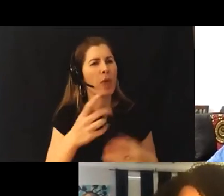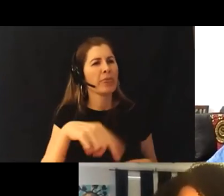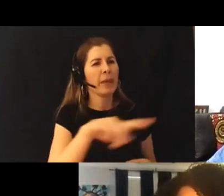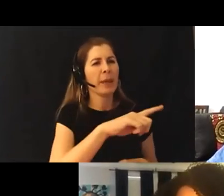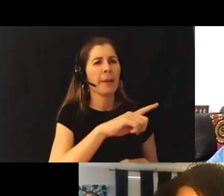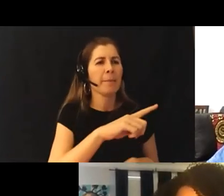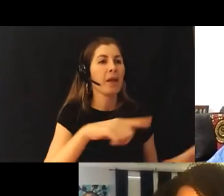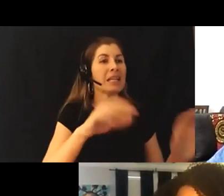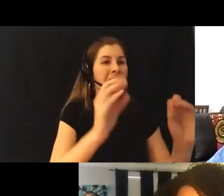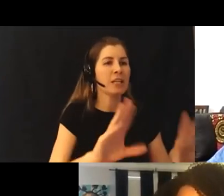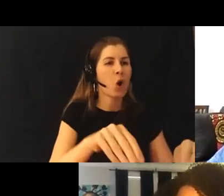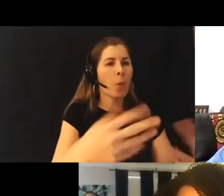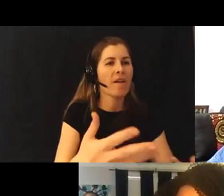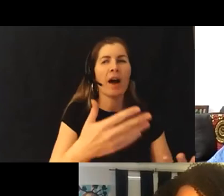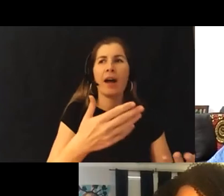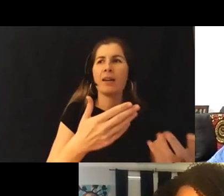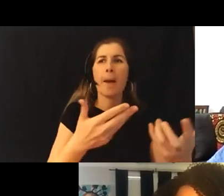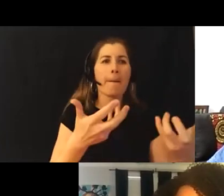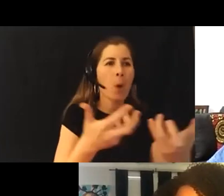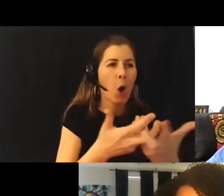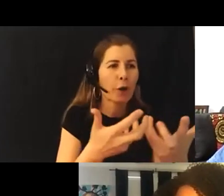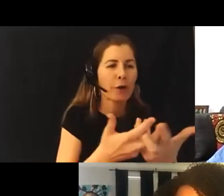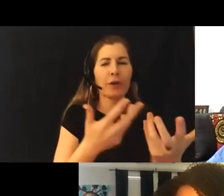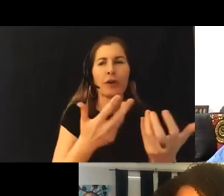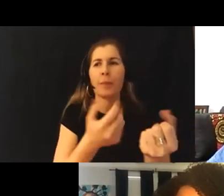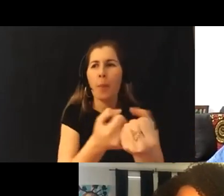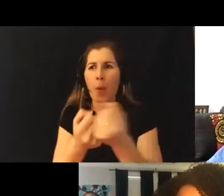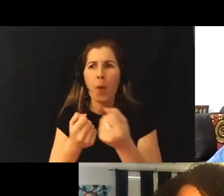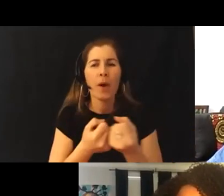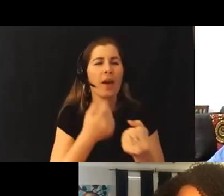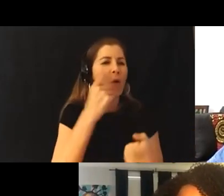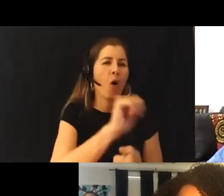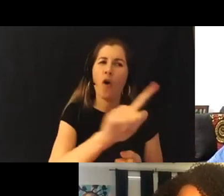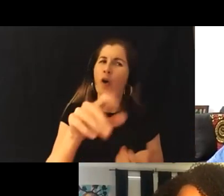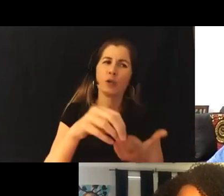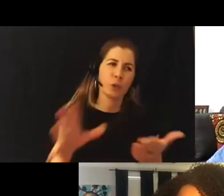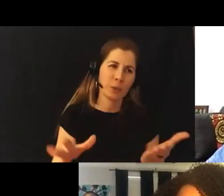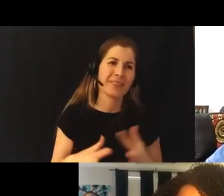provide effective partnership and effective instruction for all students.